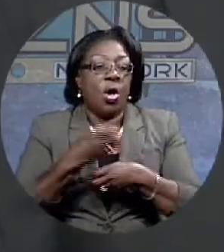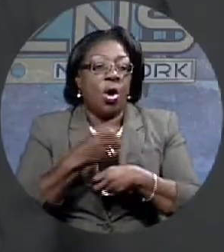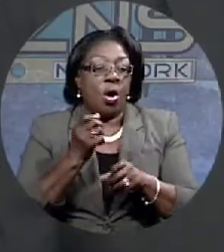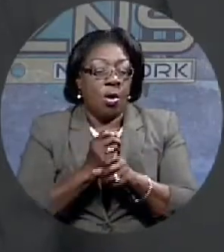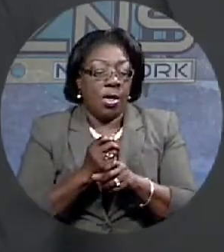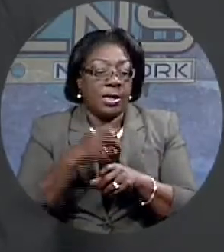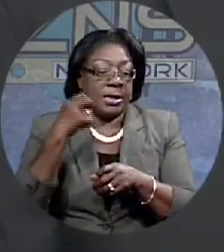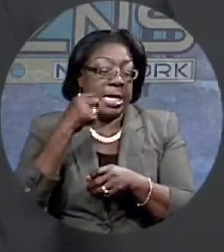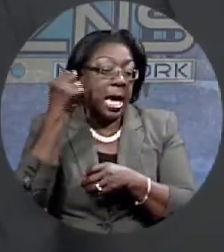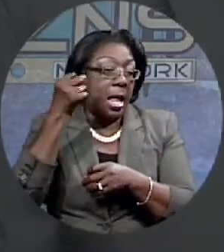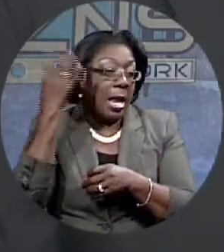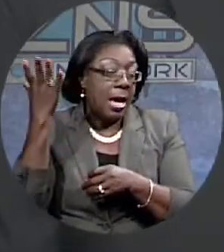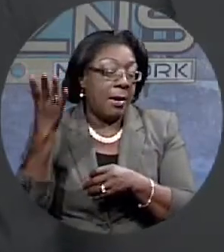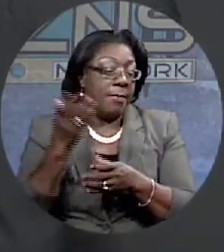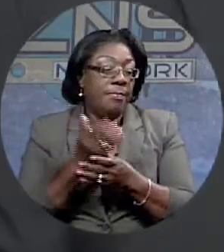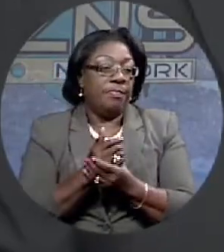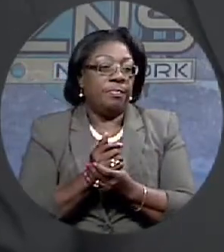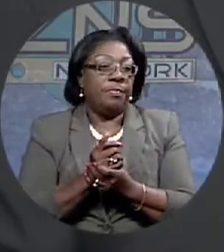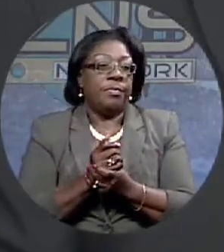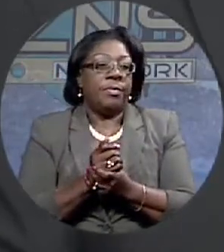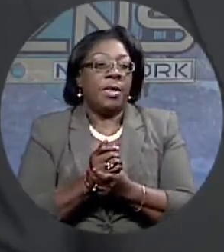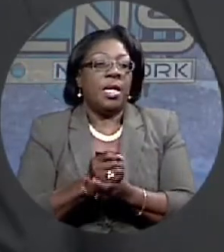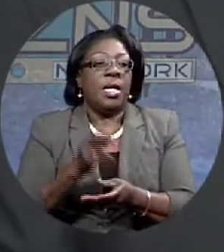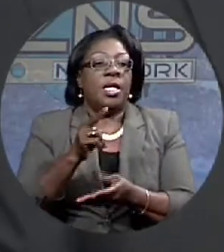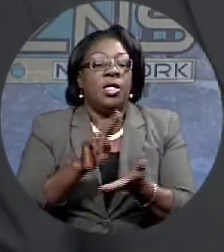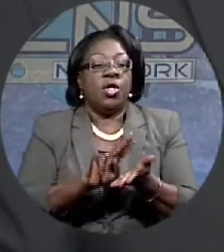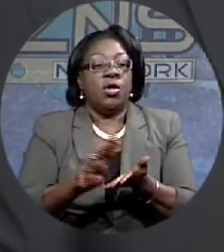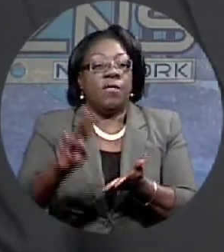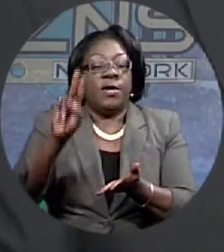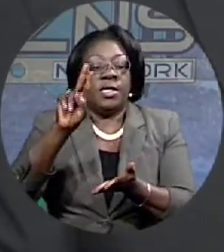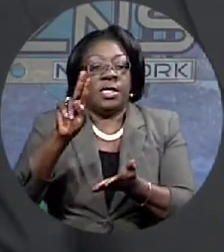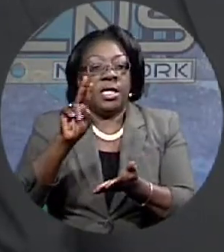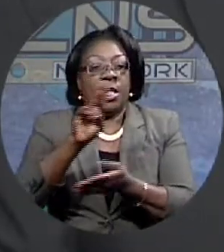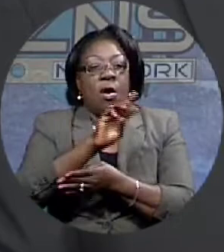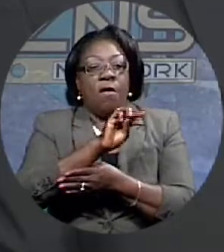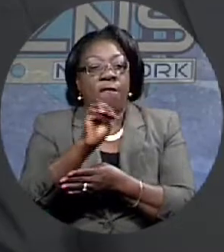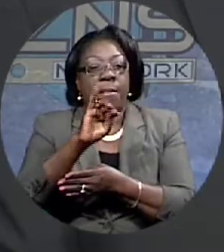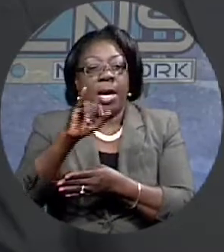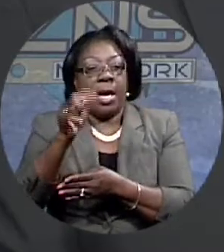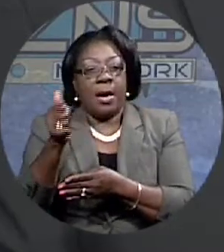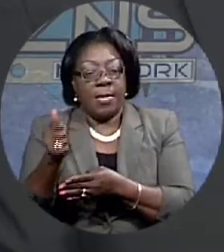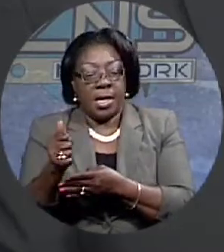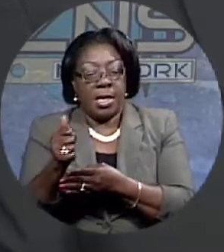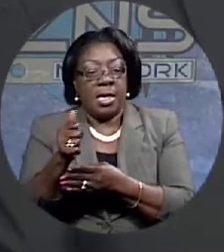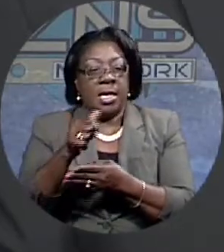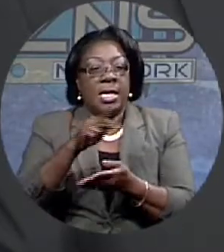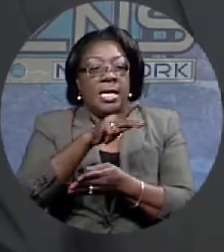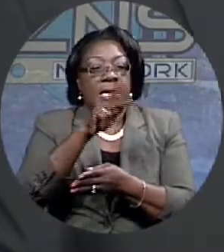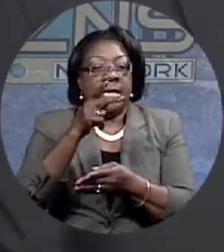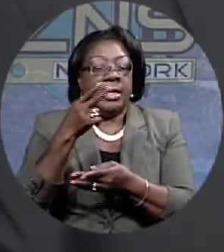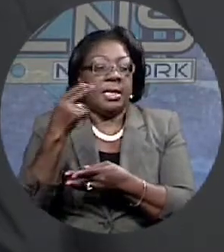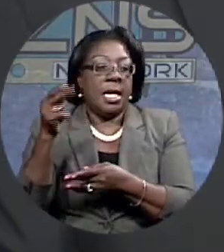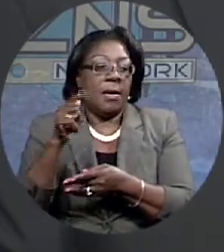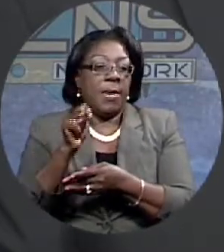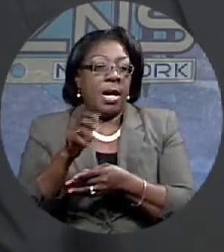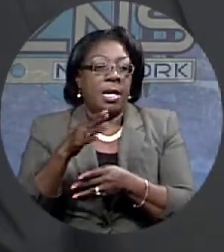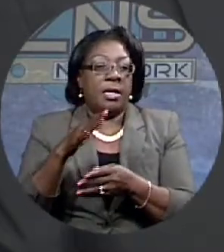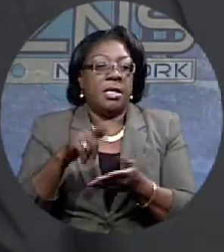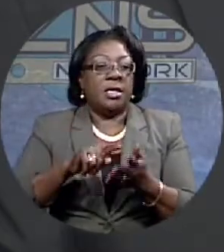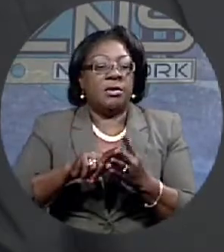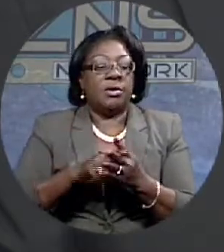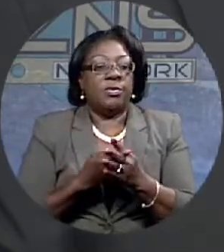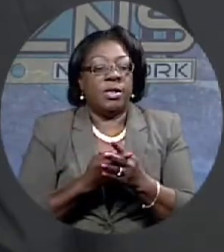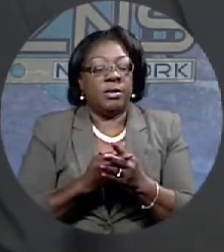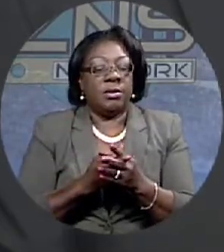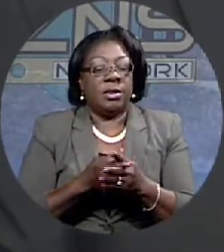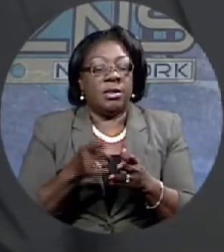The University of Miami Hospital's helipad was officially dedicated in Miami with the Minister of Health taking part. Tonight, Chris Saunders tells us the minister pointed